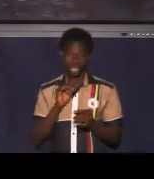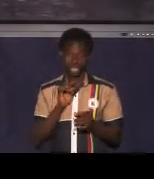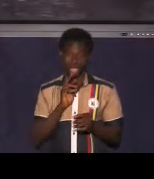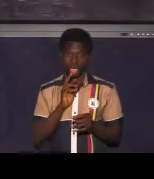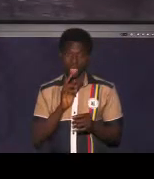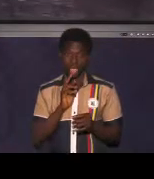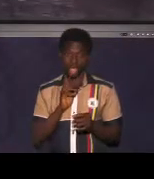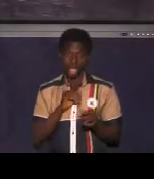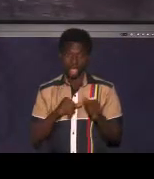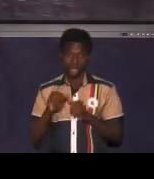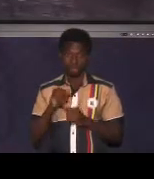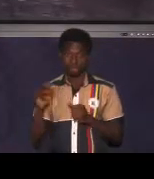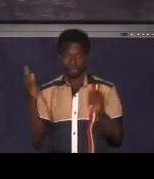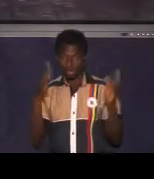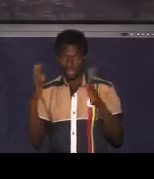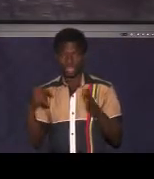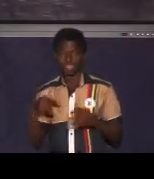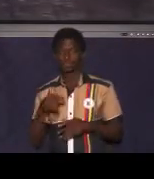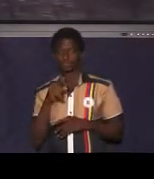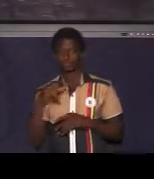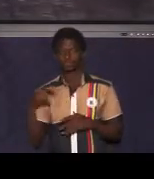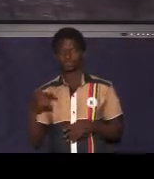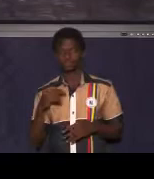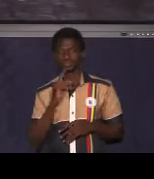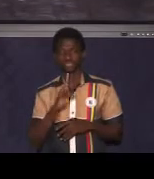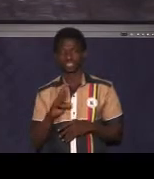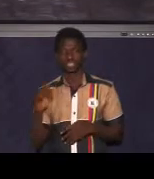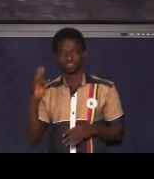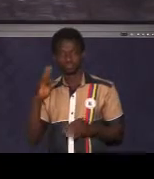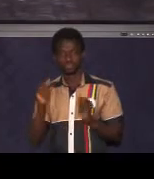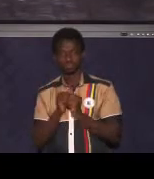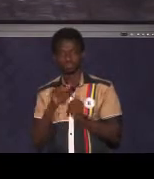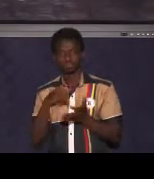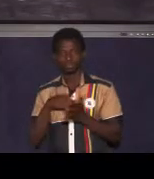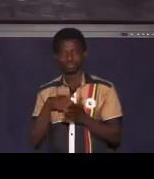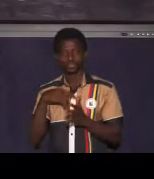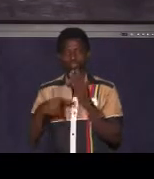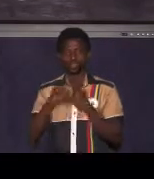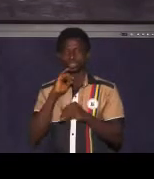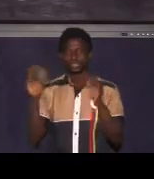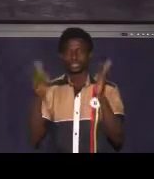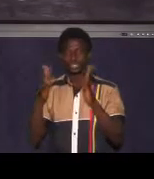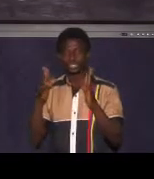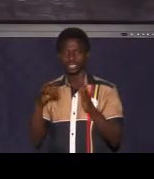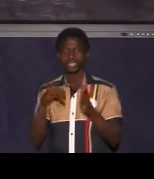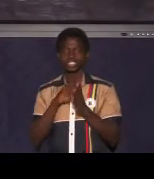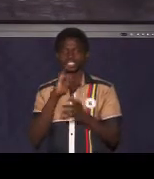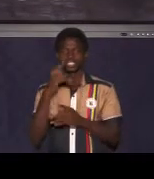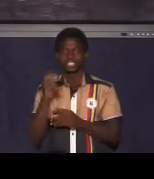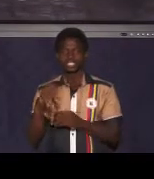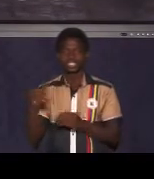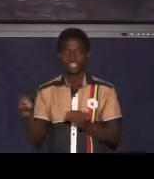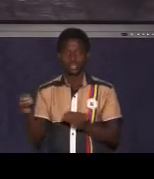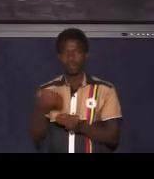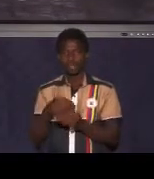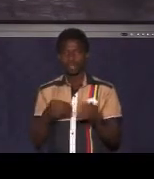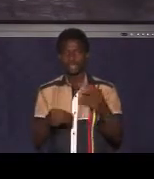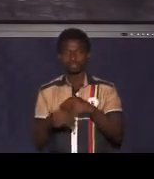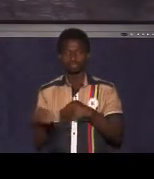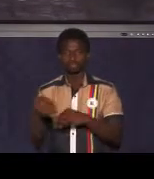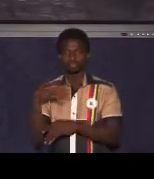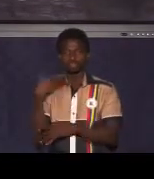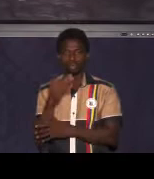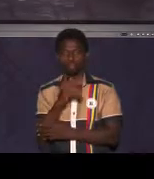talking about air. We are very familiar with it. So what is air? Air is the mixture